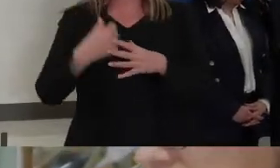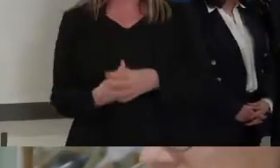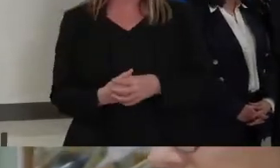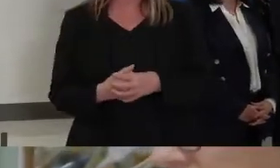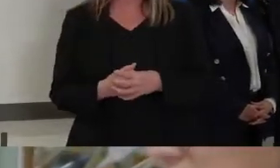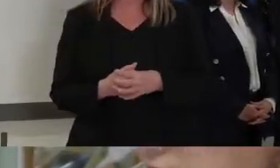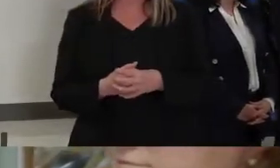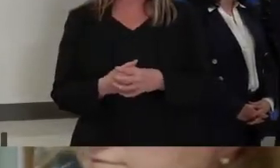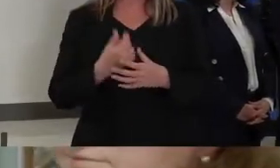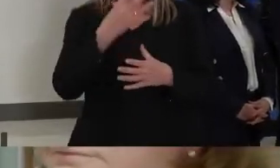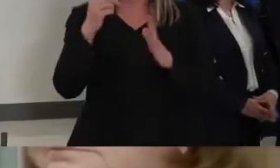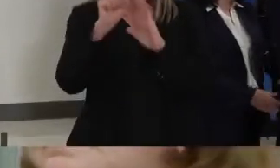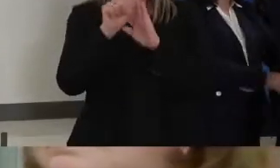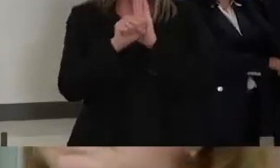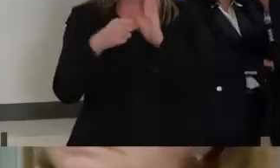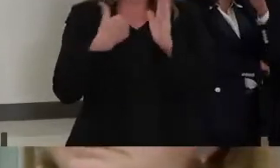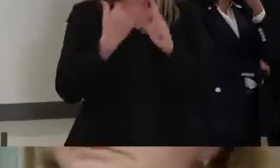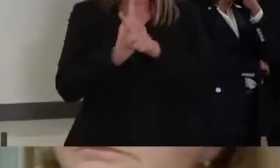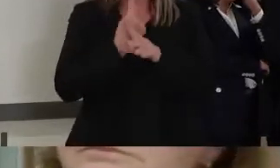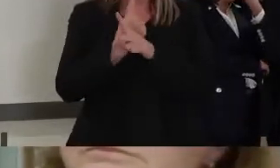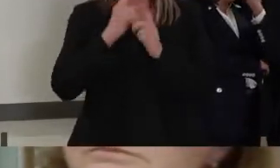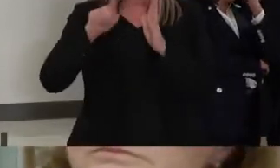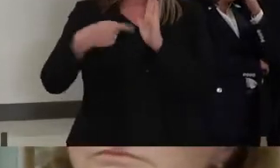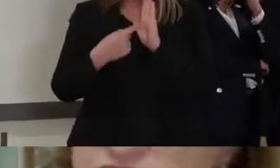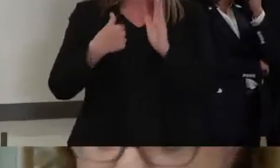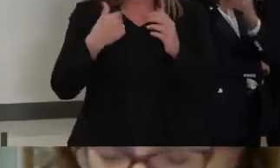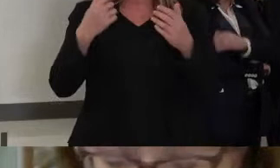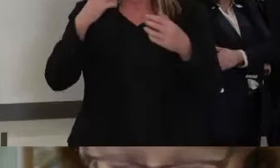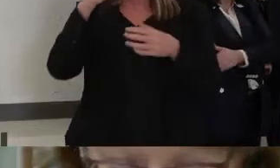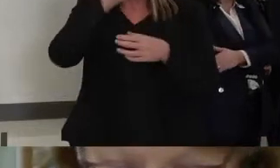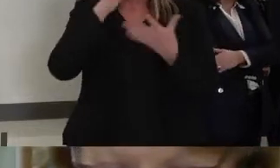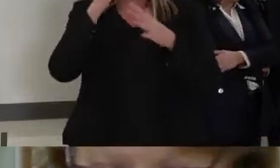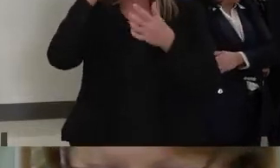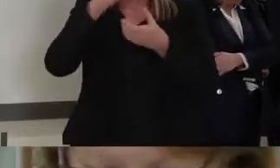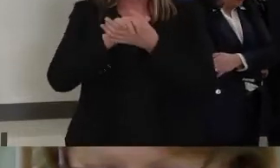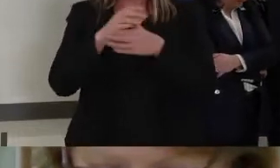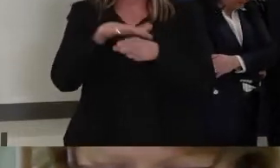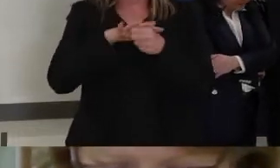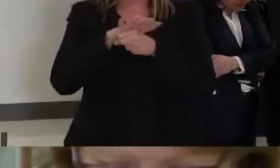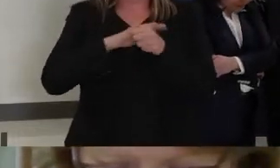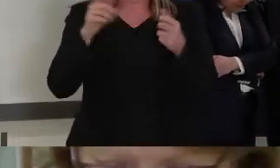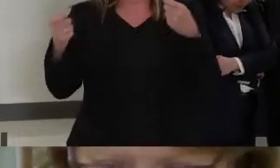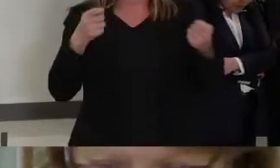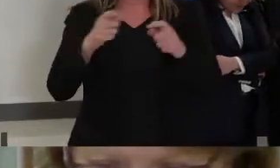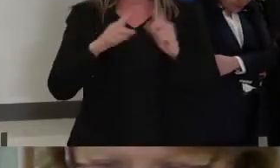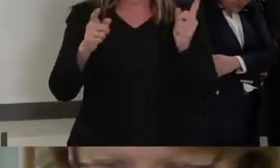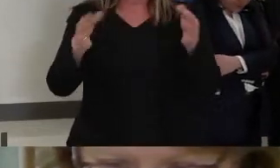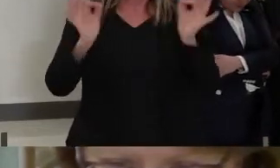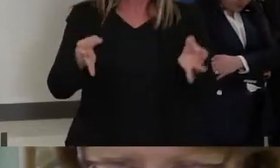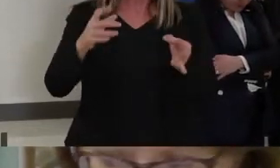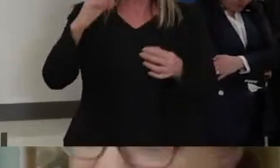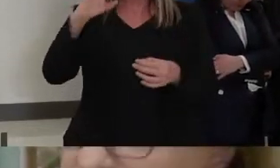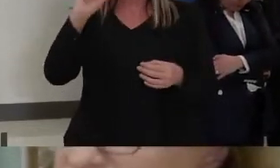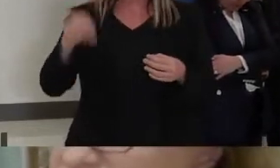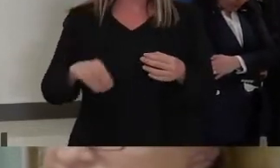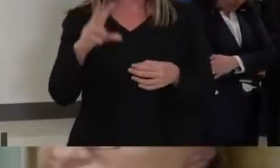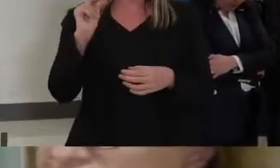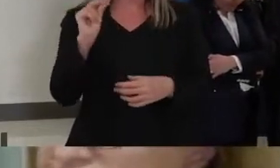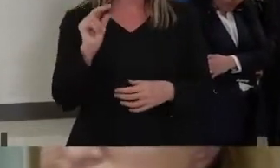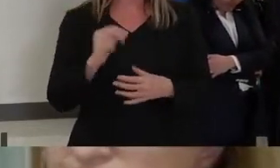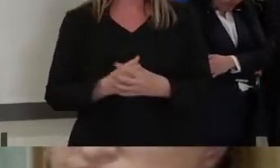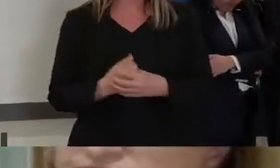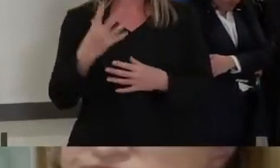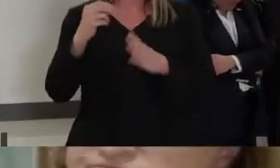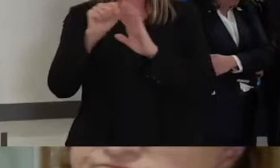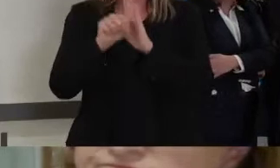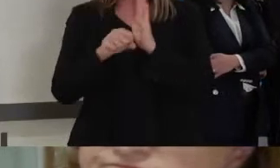and the state has a proper role. I believe in local control, but I also don't believe it's absolute. And the state has